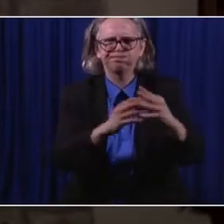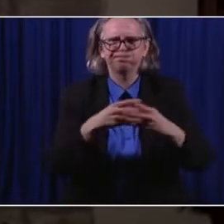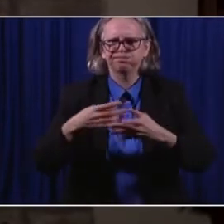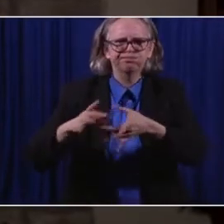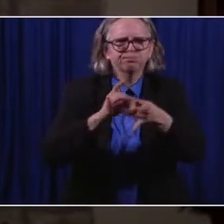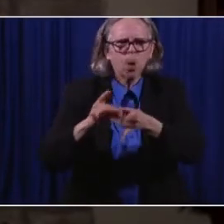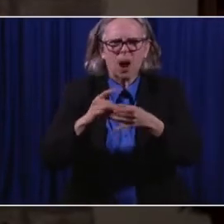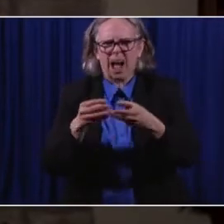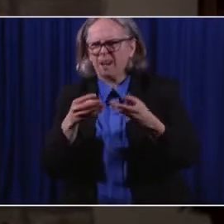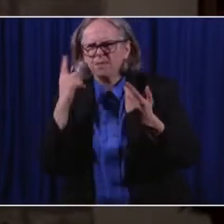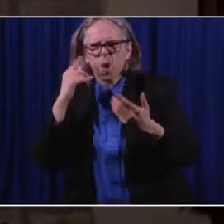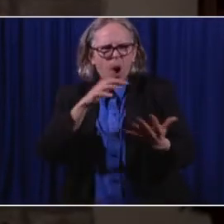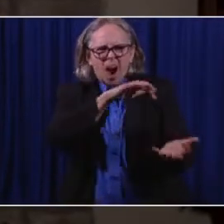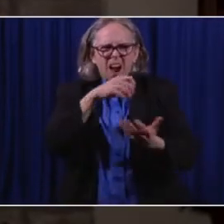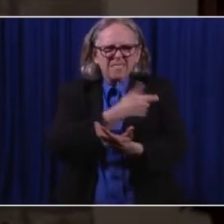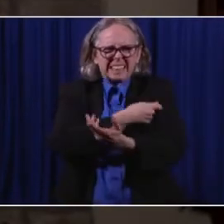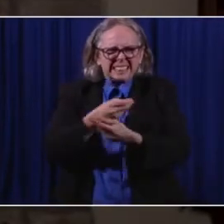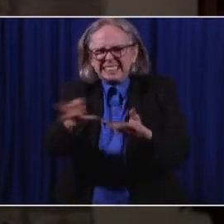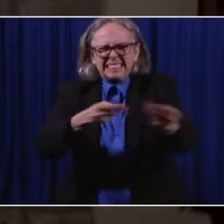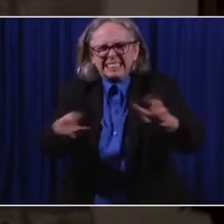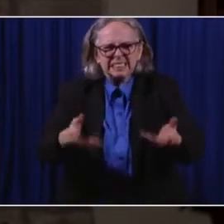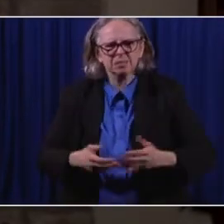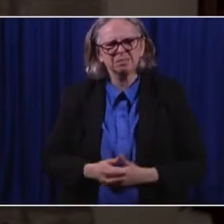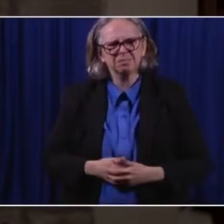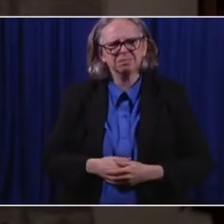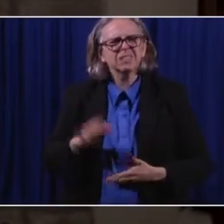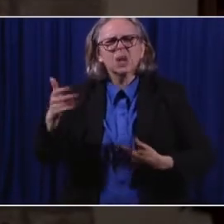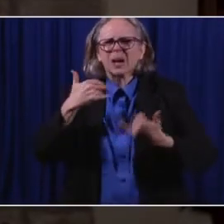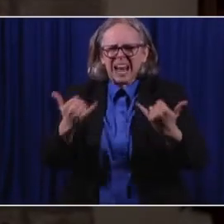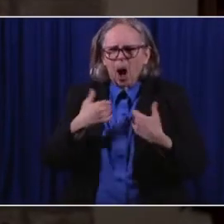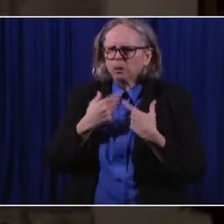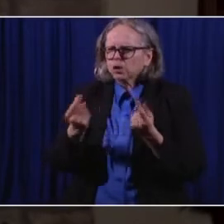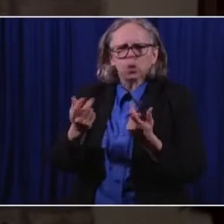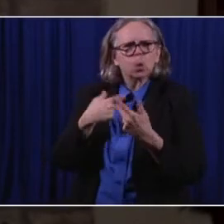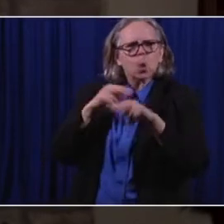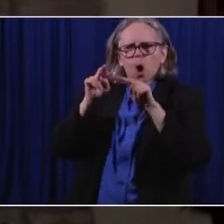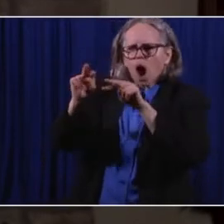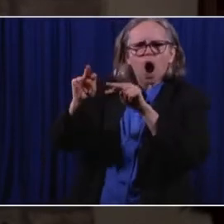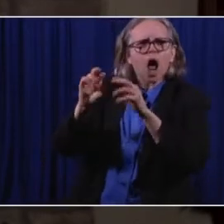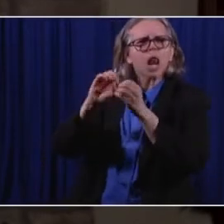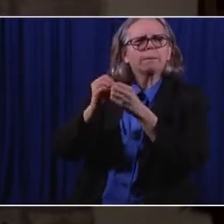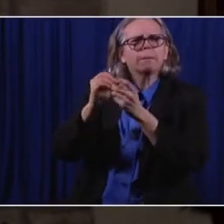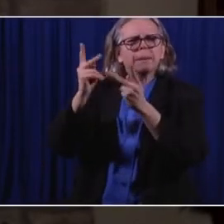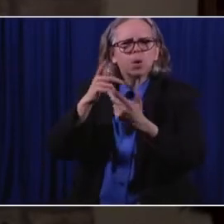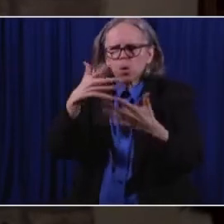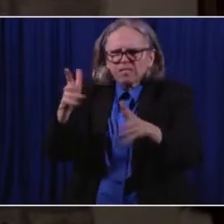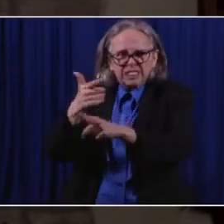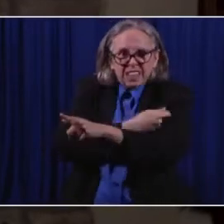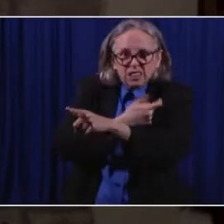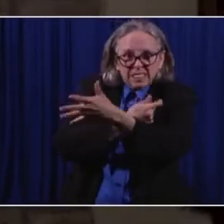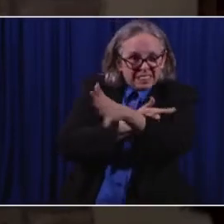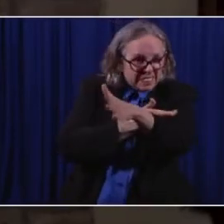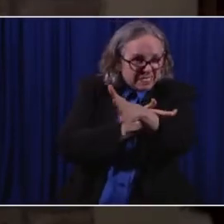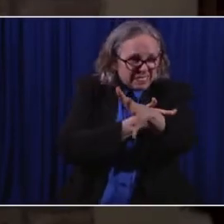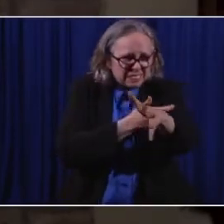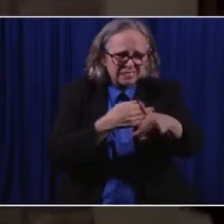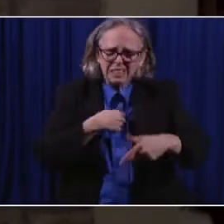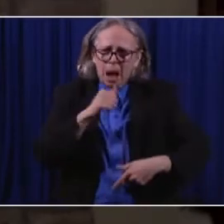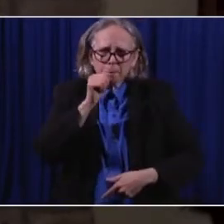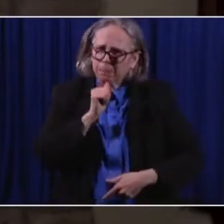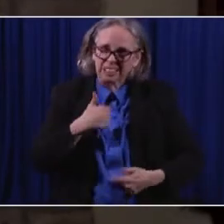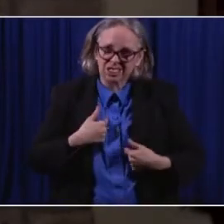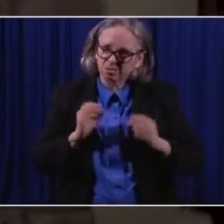and I'm, you know, as anybody knows me very well, I'm kind of impatient, and I really feel that there's a